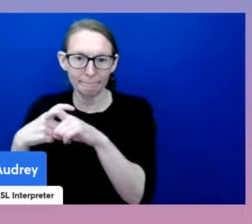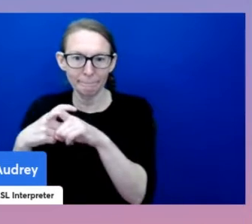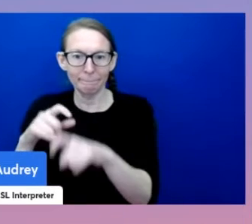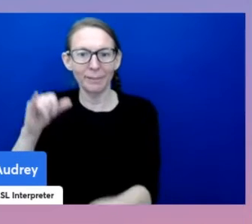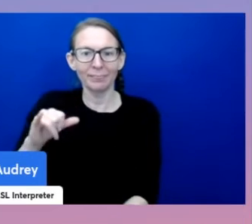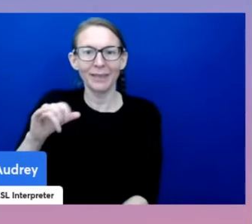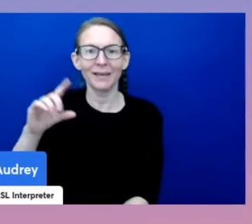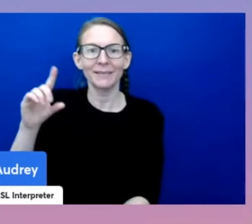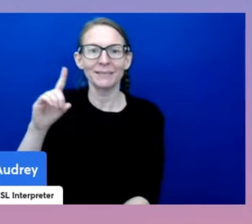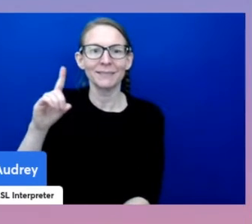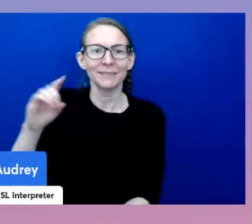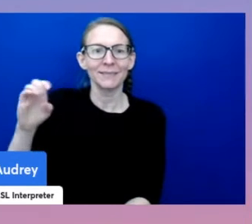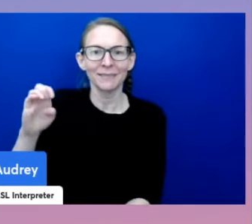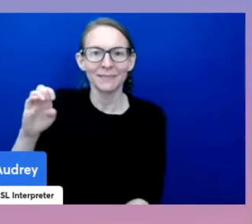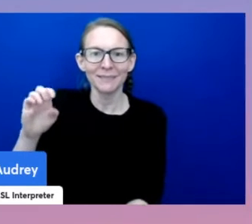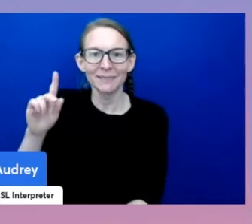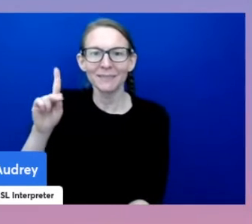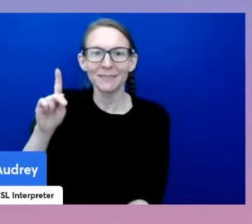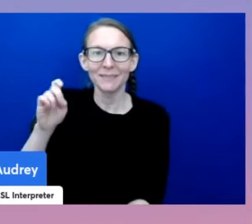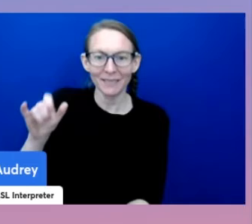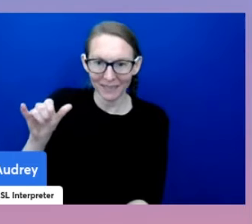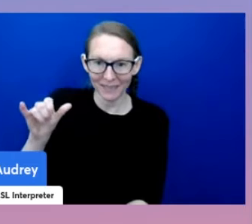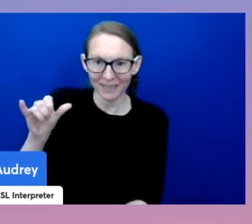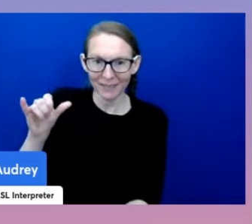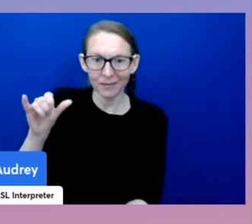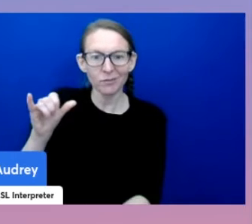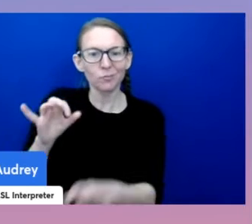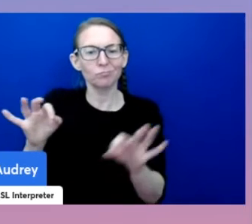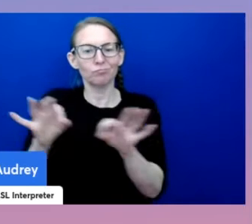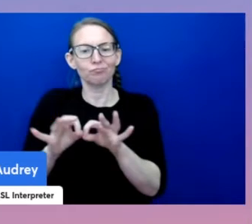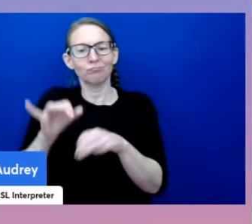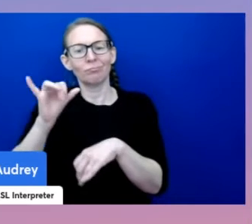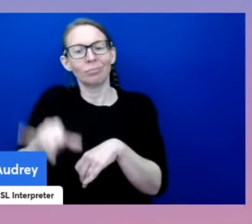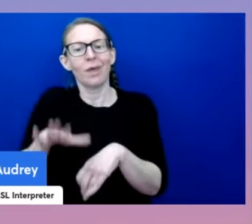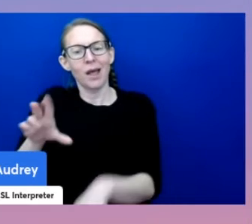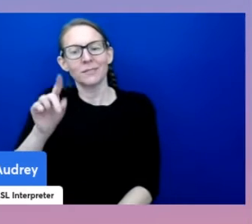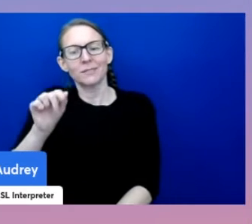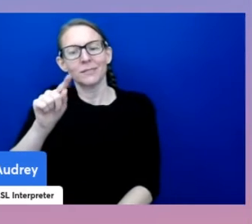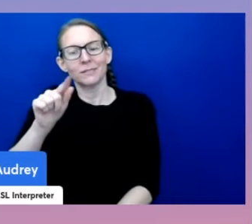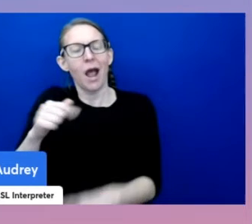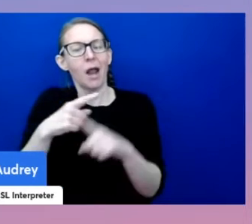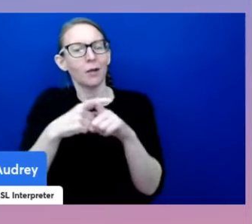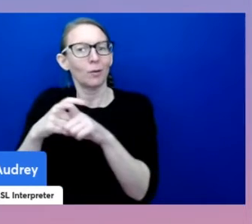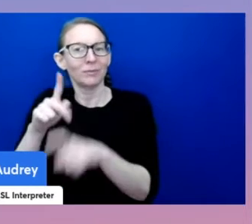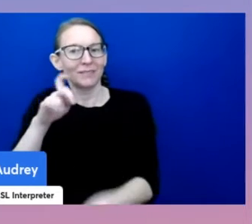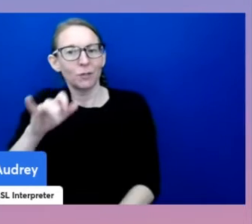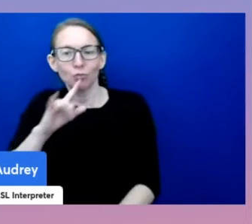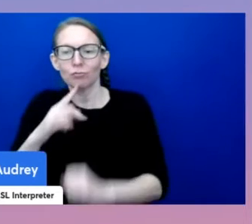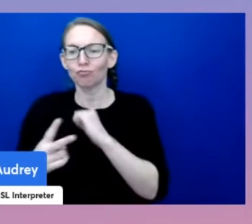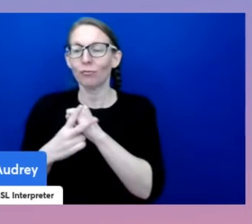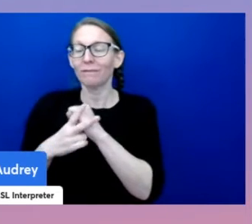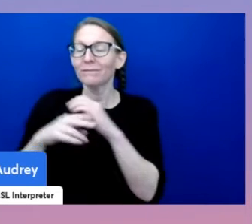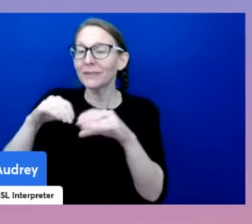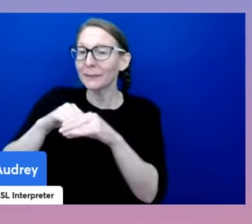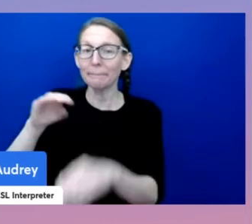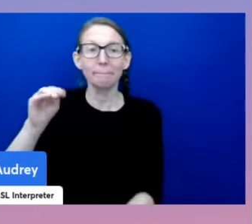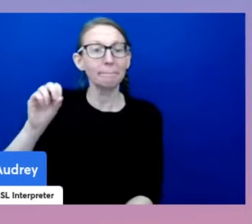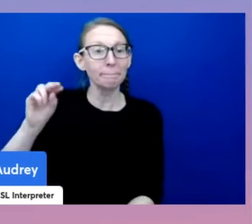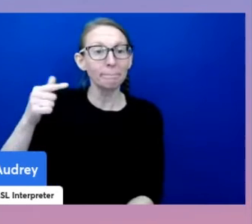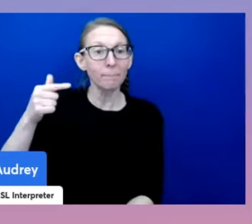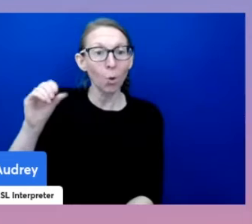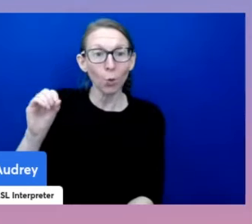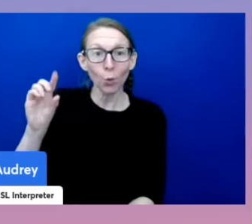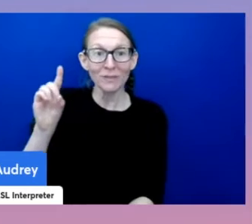DE key in terms of the data encryption key, which store in MongoDB. So that